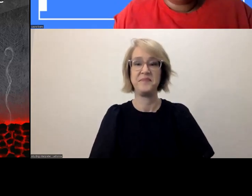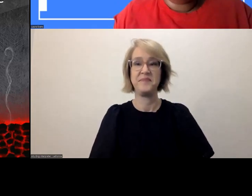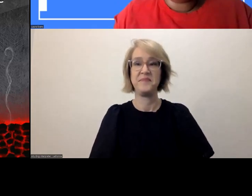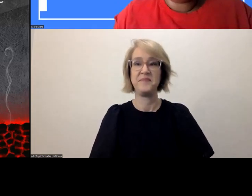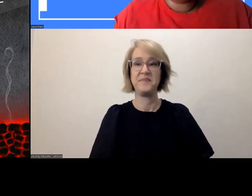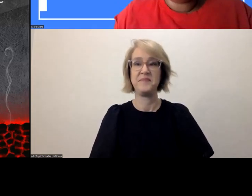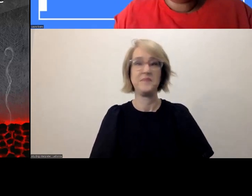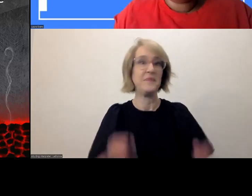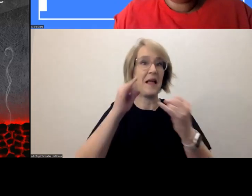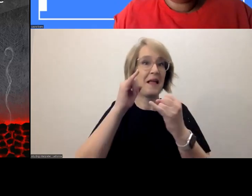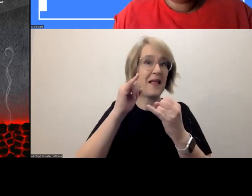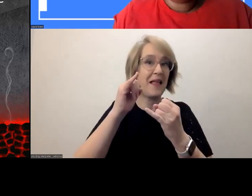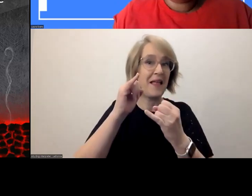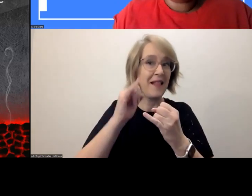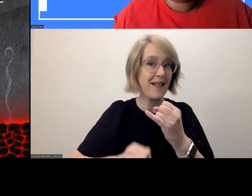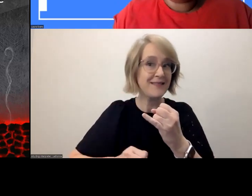Okay, last call.